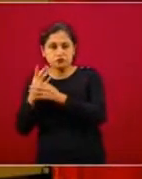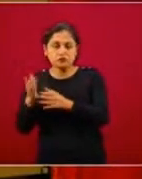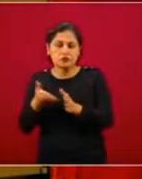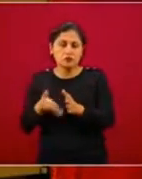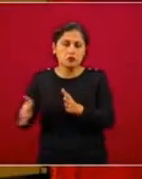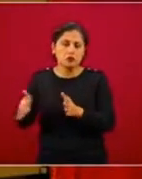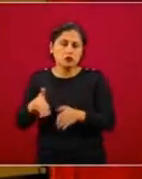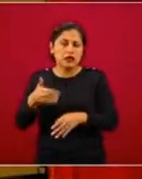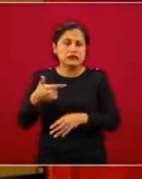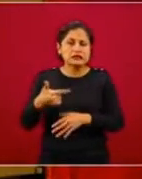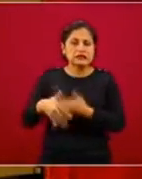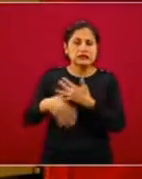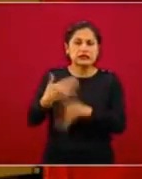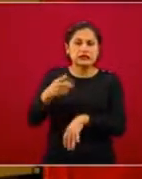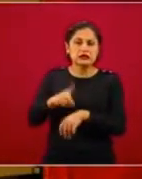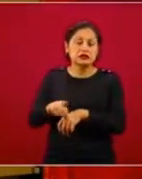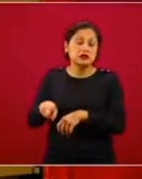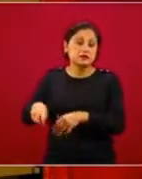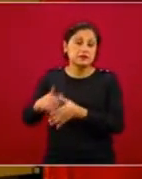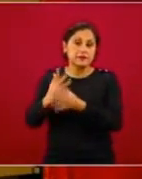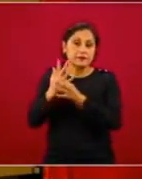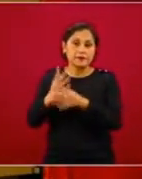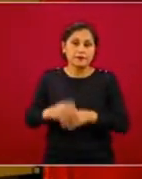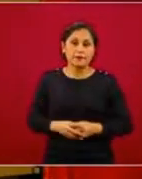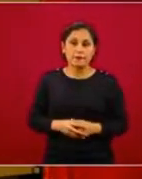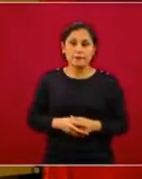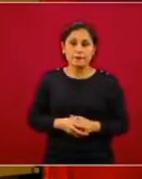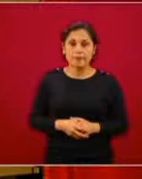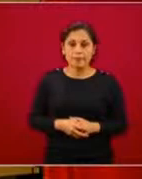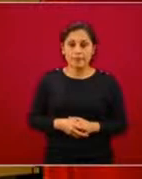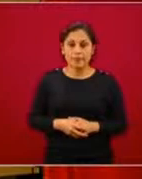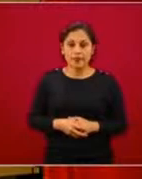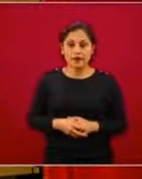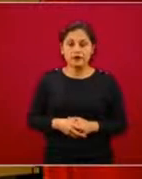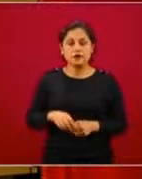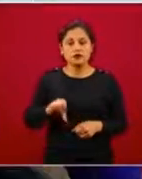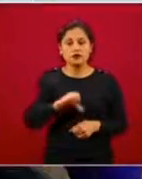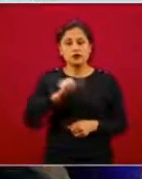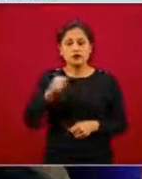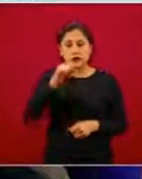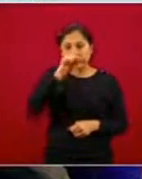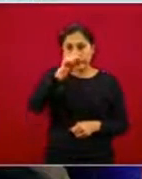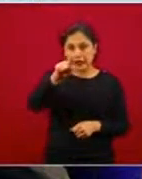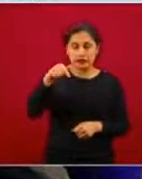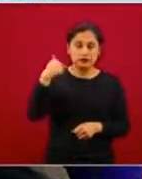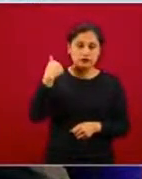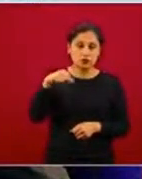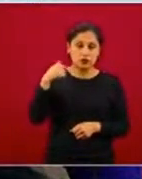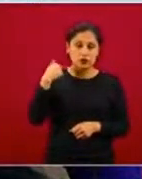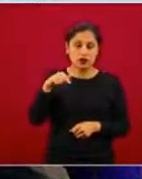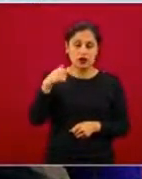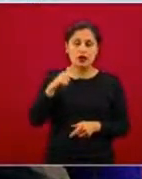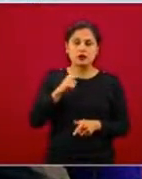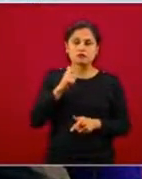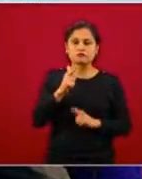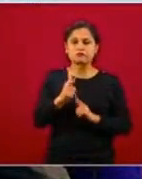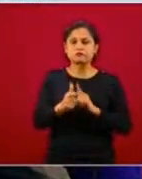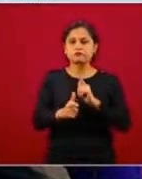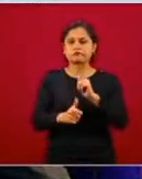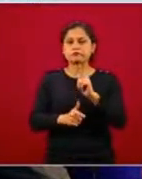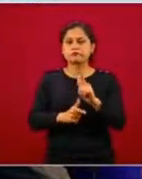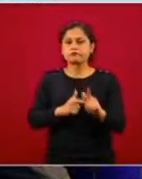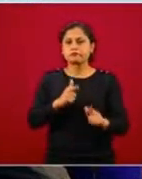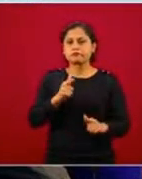a couple more days here to understand what's happening, maybe 7 to 15. Guadalajara, Jalisco, they have